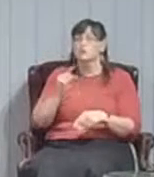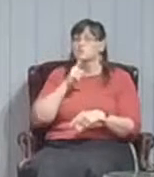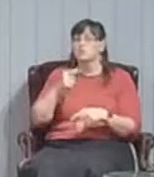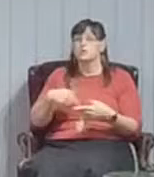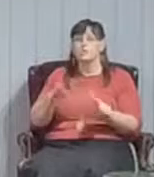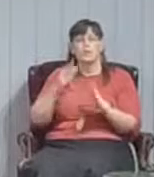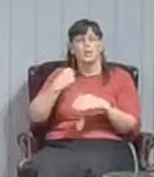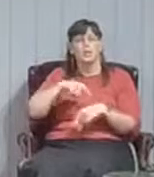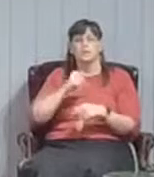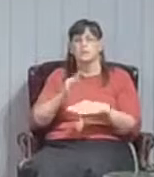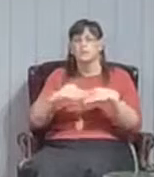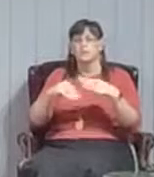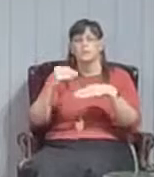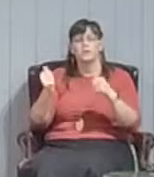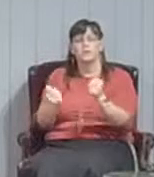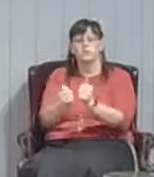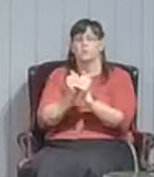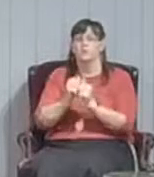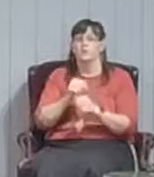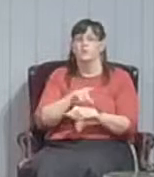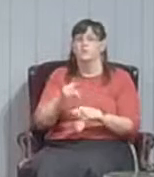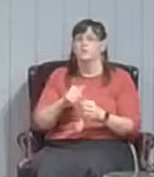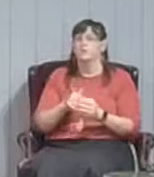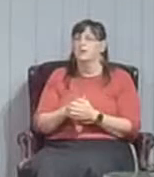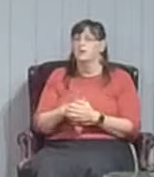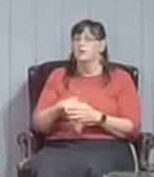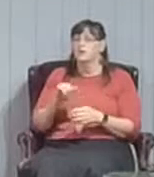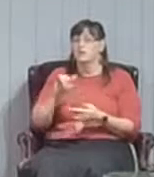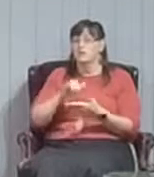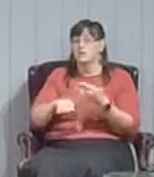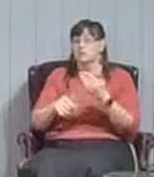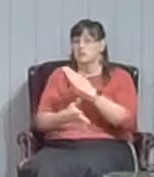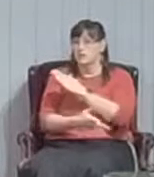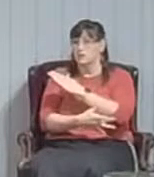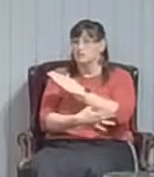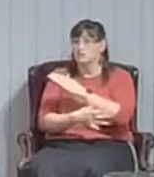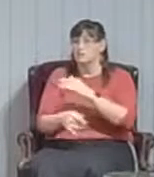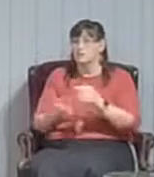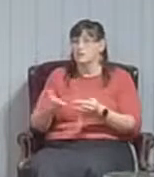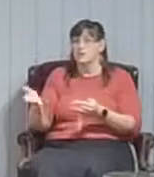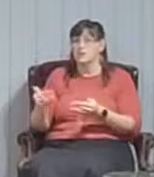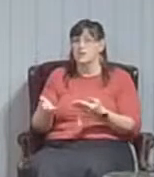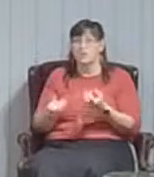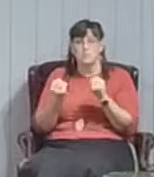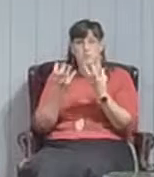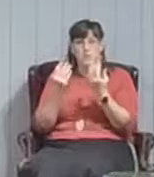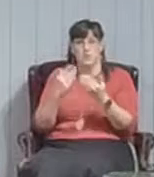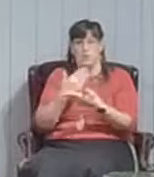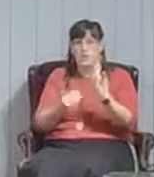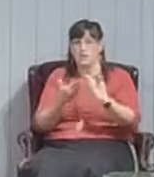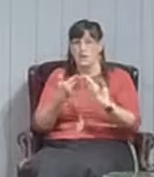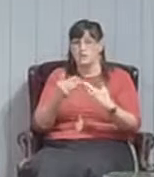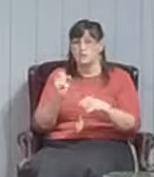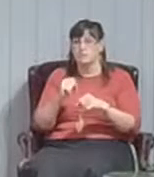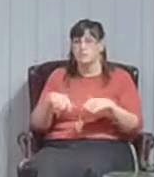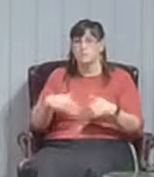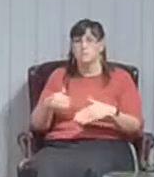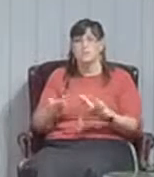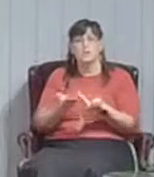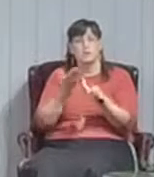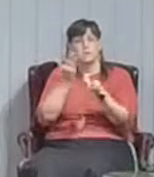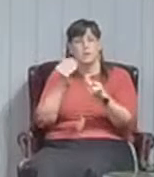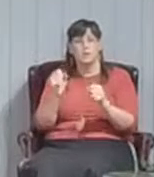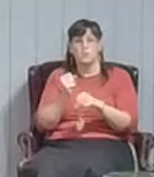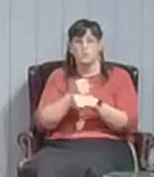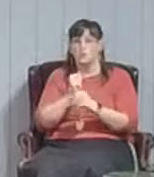you. It's such a tempting thing, that old phrase, many hands make light work. Who doesn't want